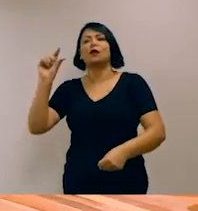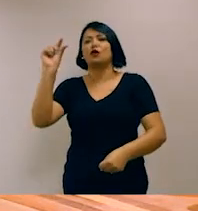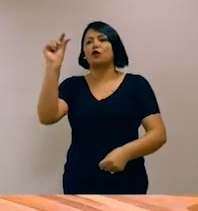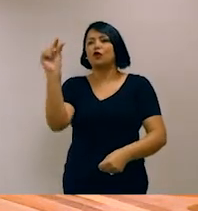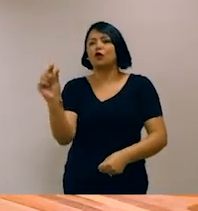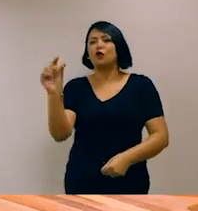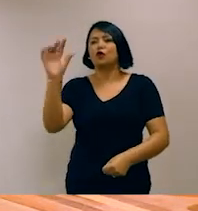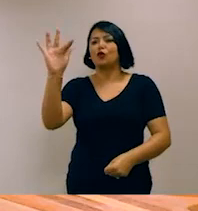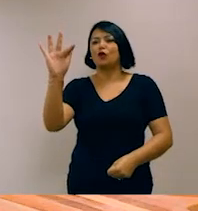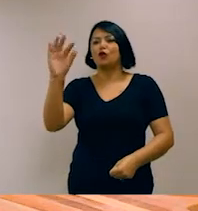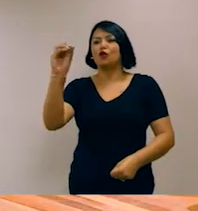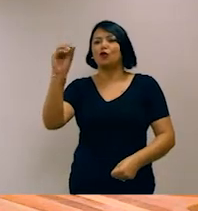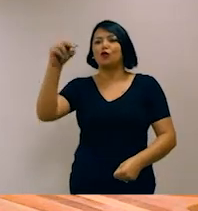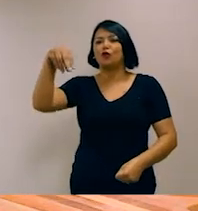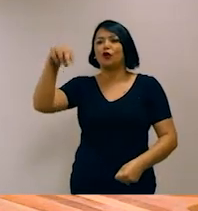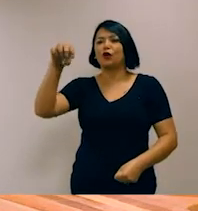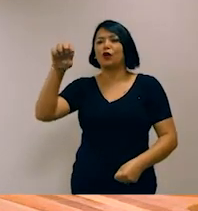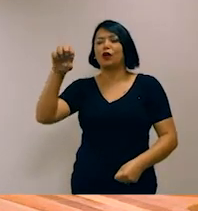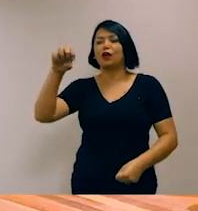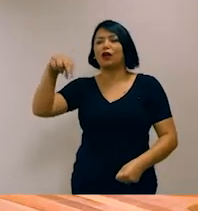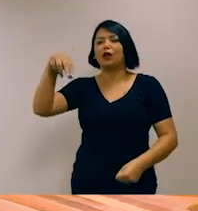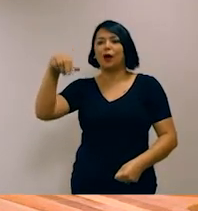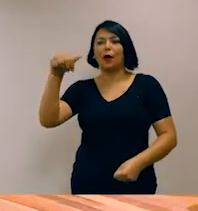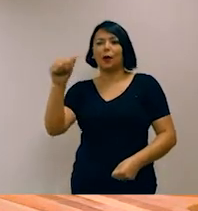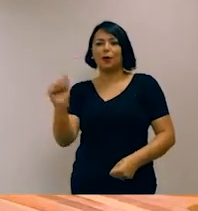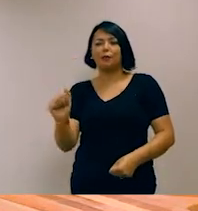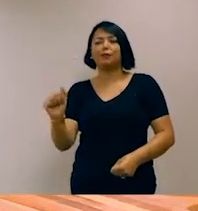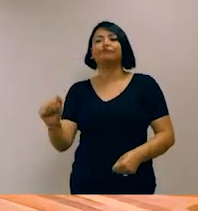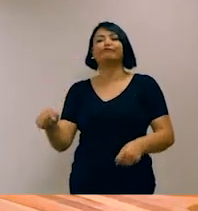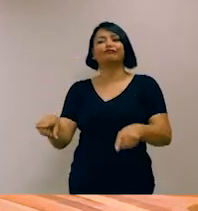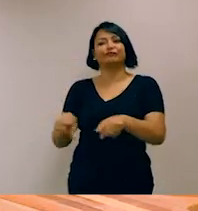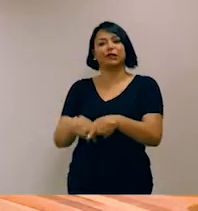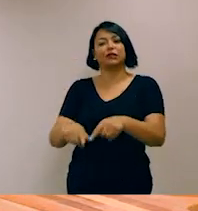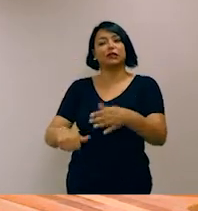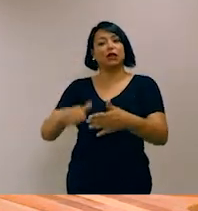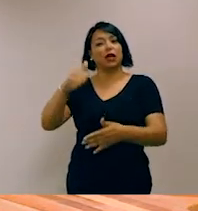And then we go back to the phonemes, to